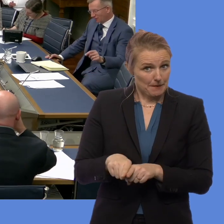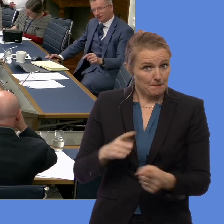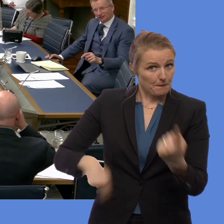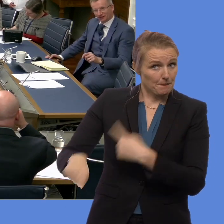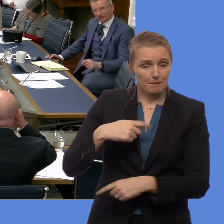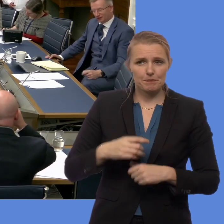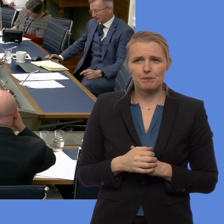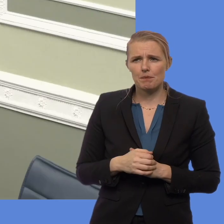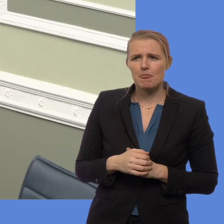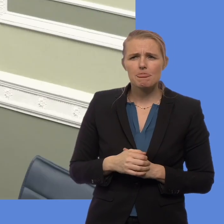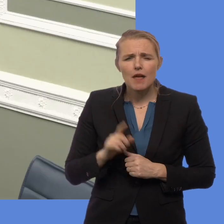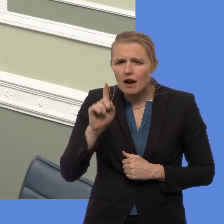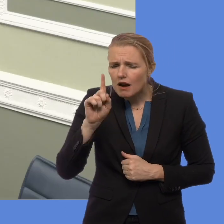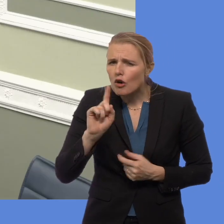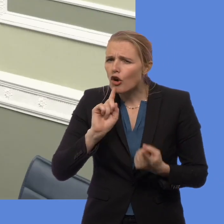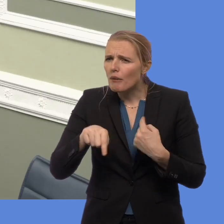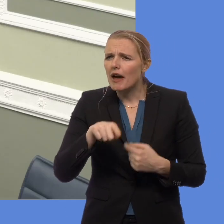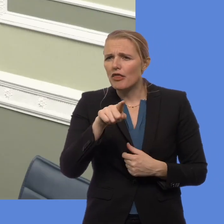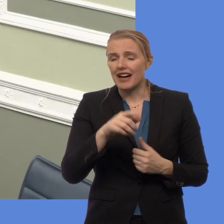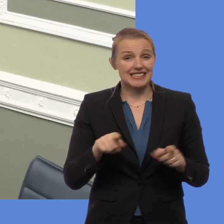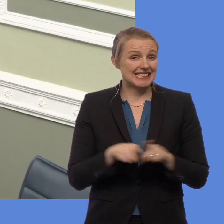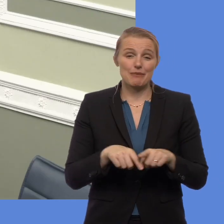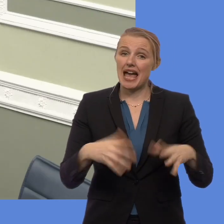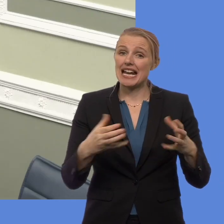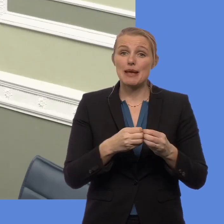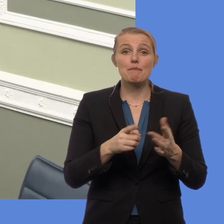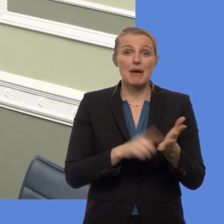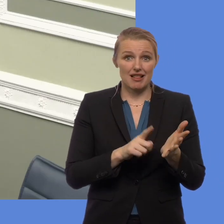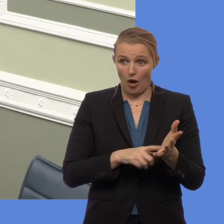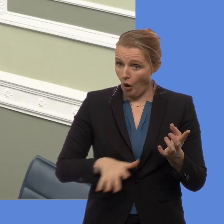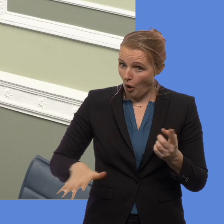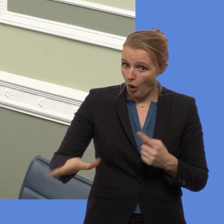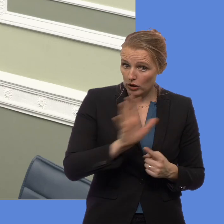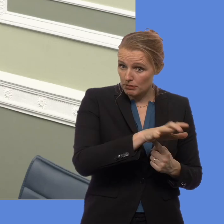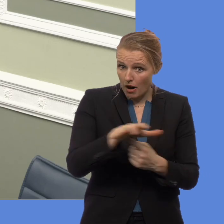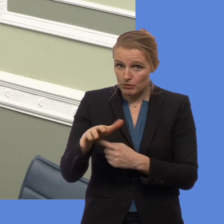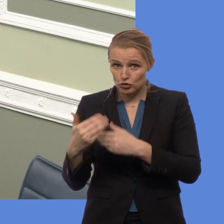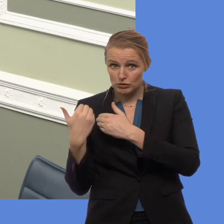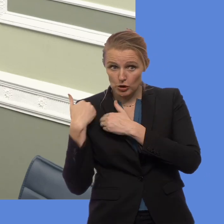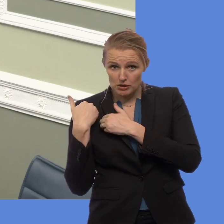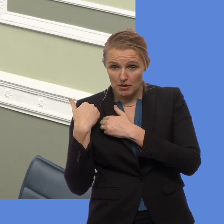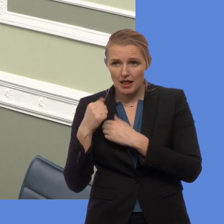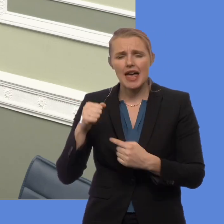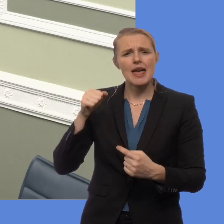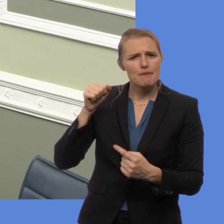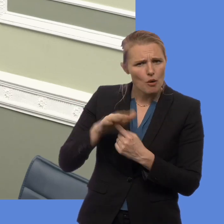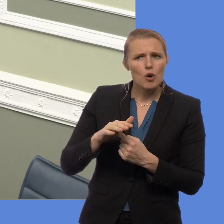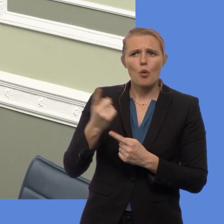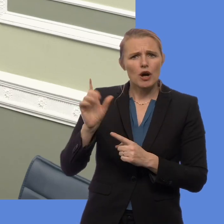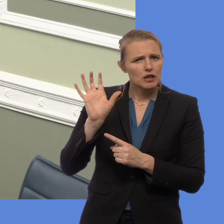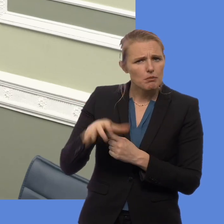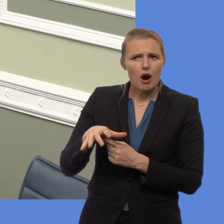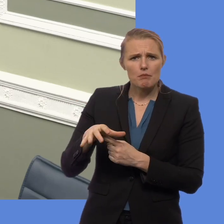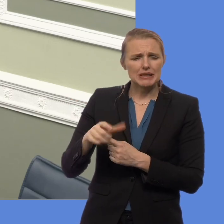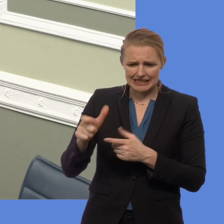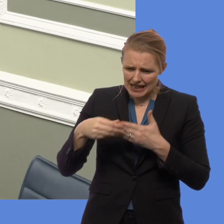just to comment on that, as in all bills which are cross-cutting, it's important that one department still, all departments will have to